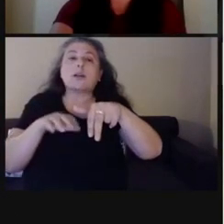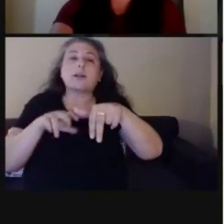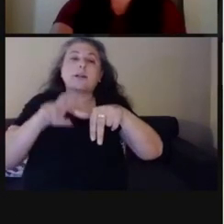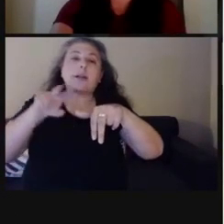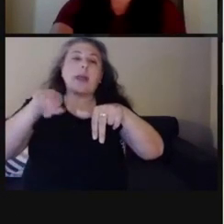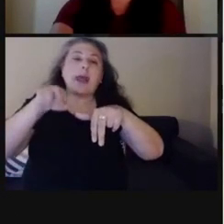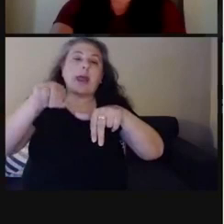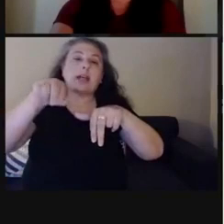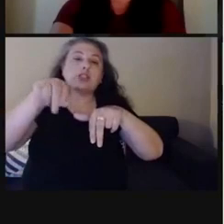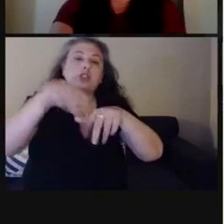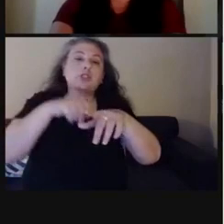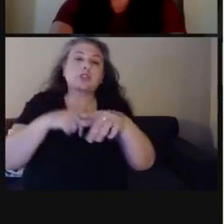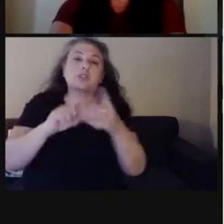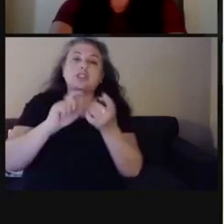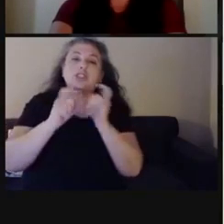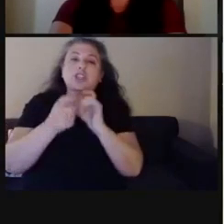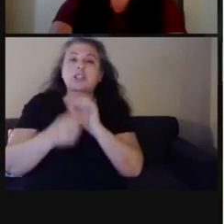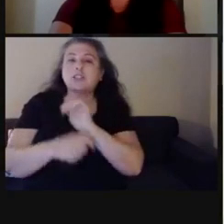just changes your mood.